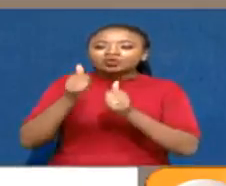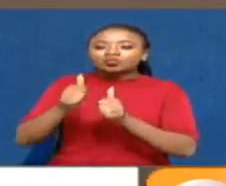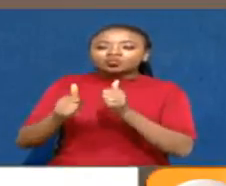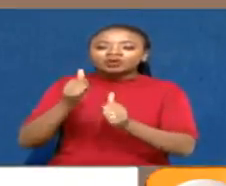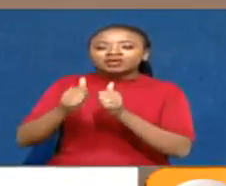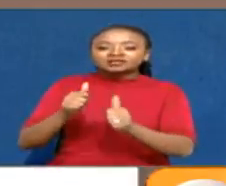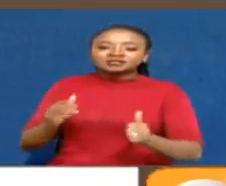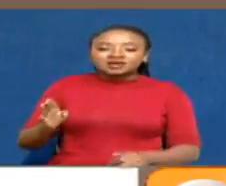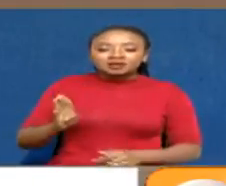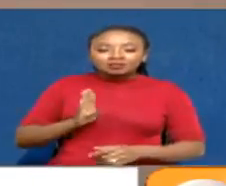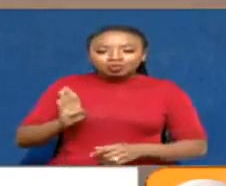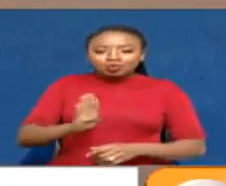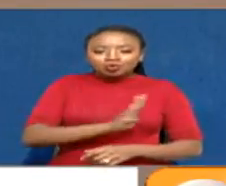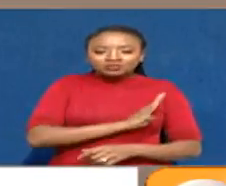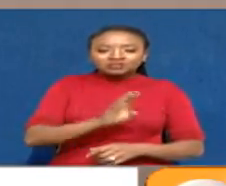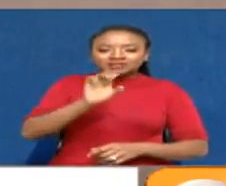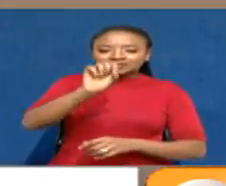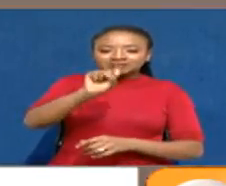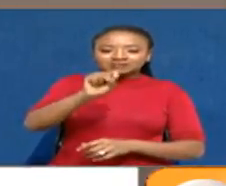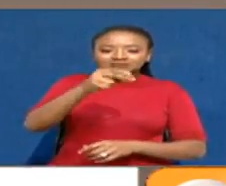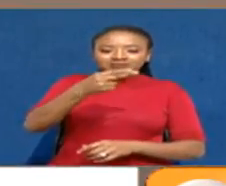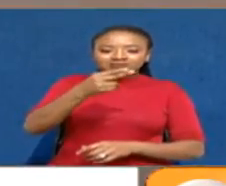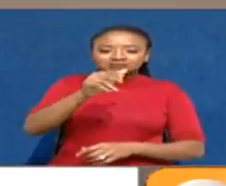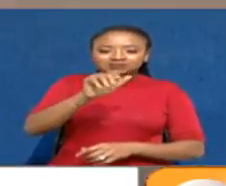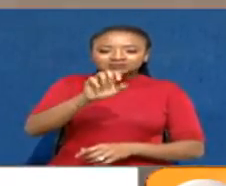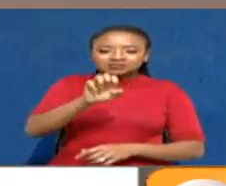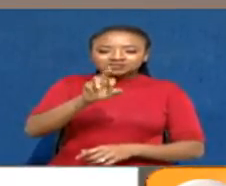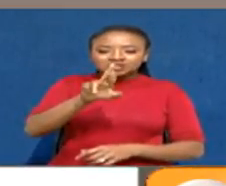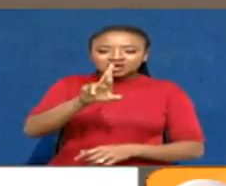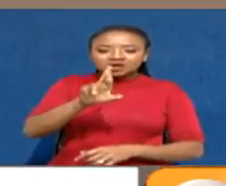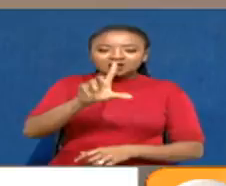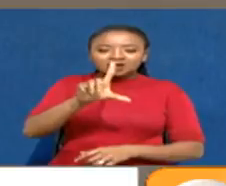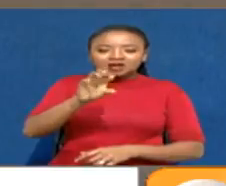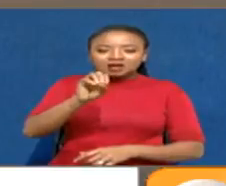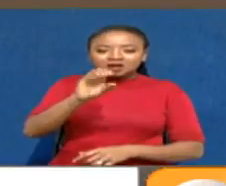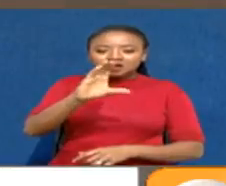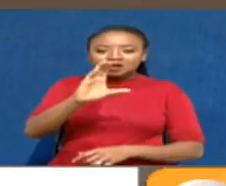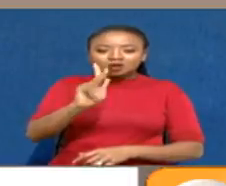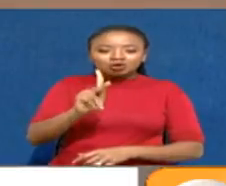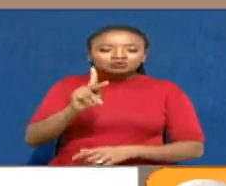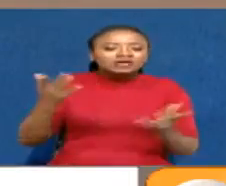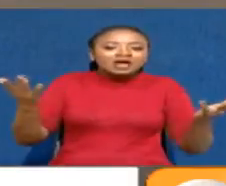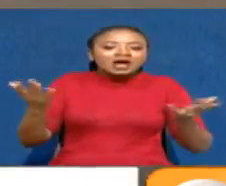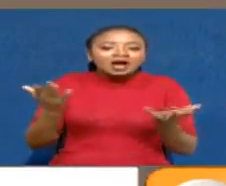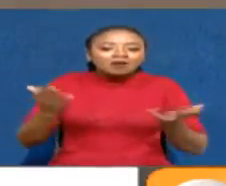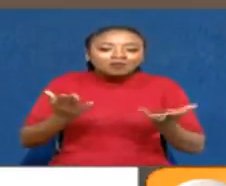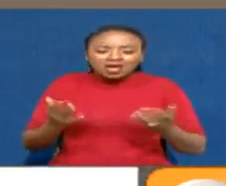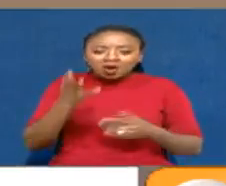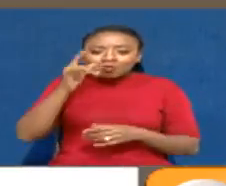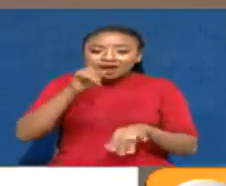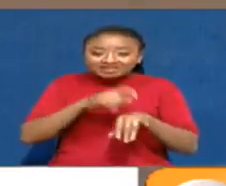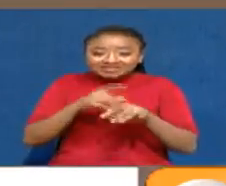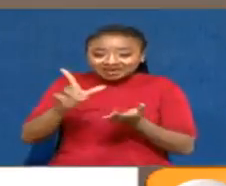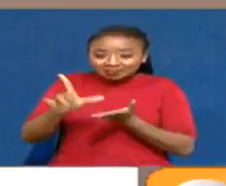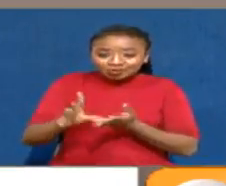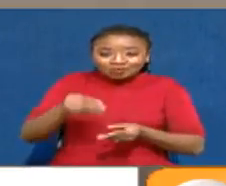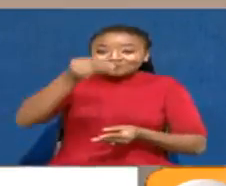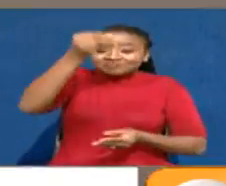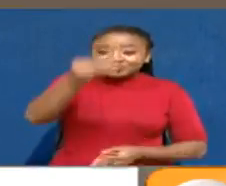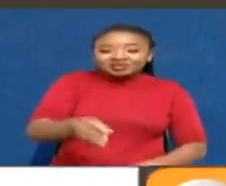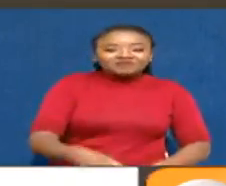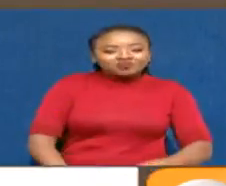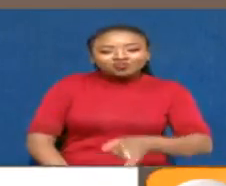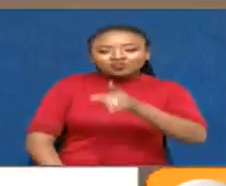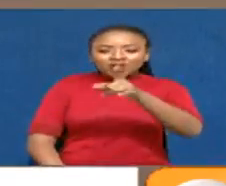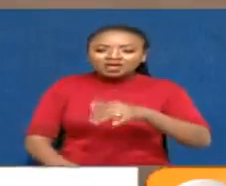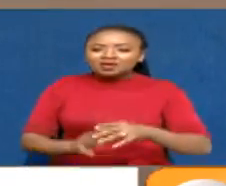Shylocks fall under? Kenyans need protection over these people. wakati wanakukopesha bwana wana